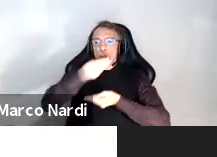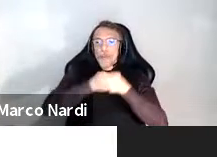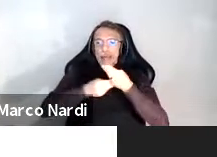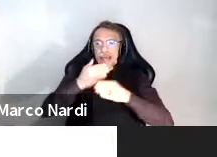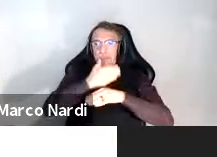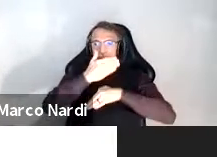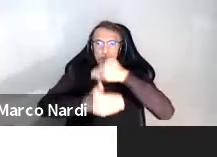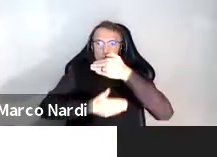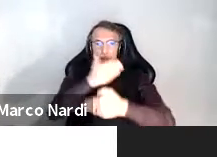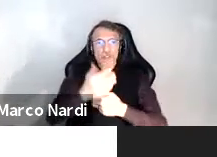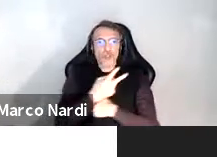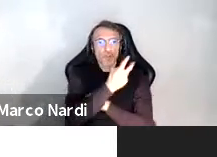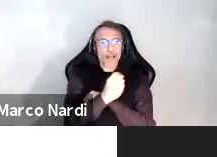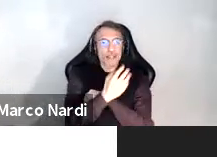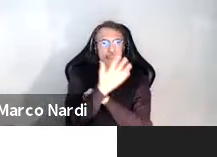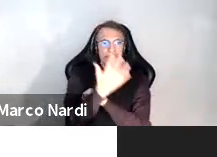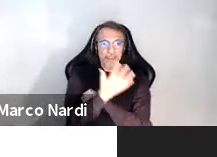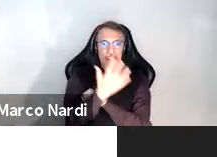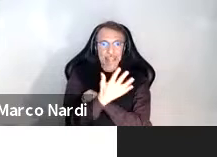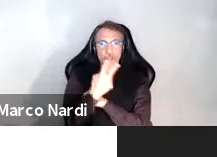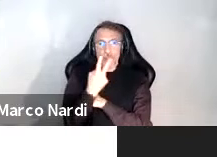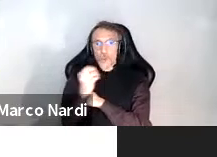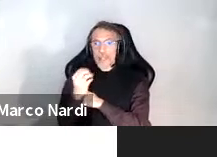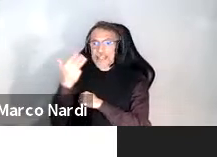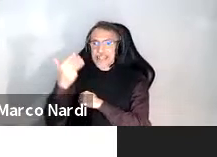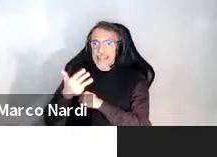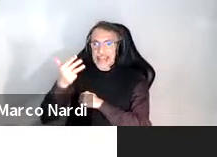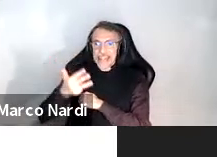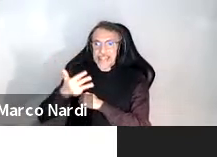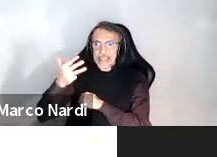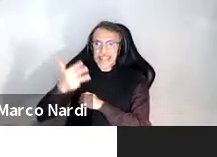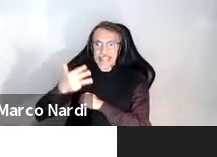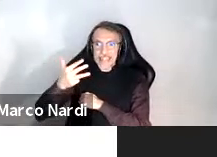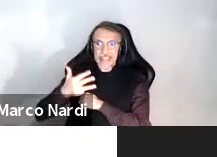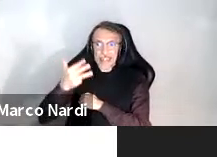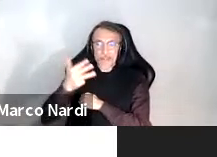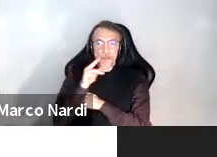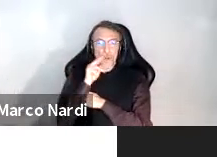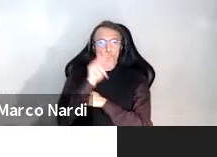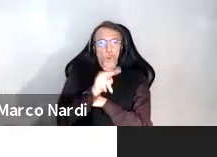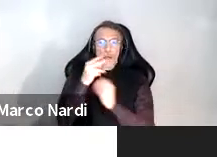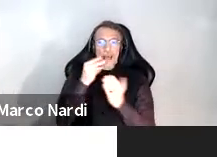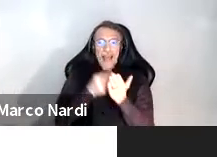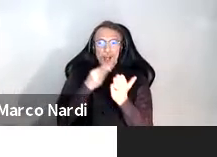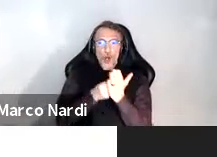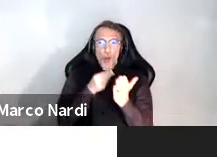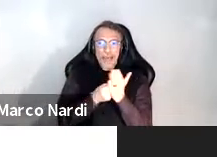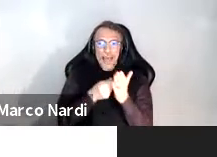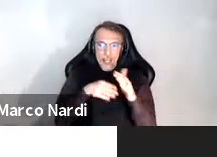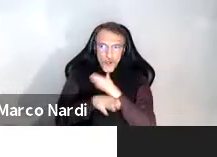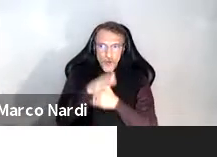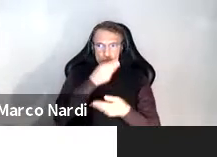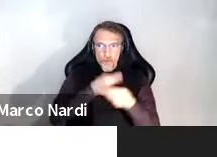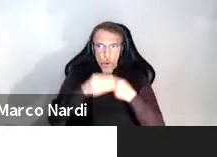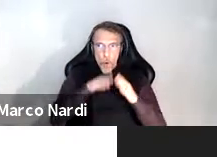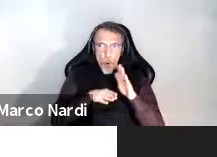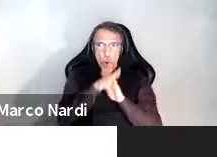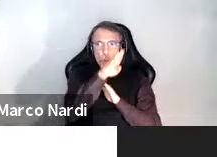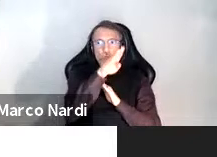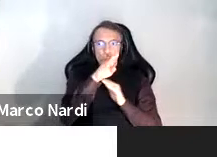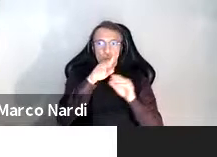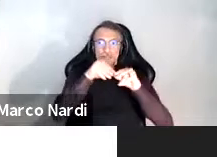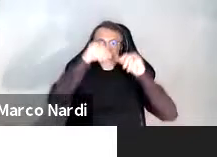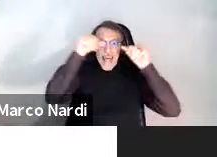2015 to 2019, if you look at the economic growth of most of Sub-Saharan African